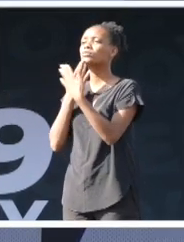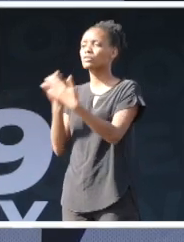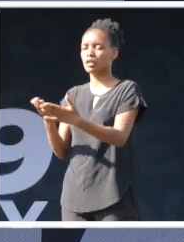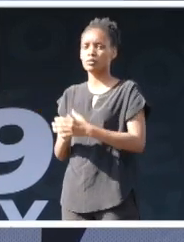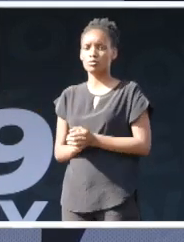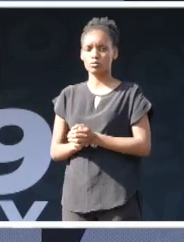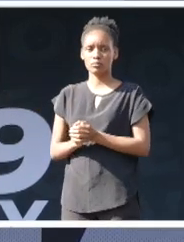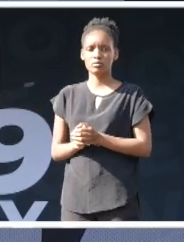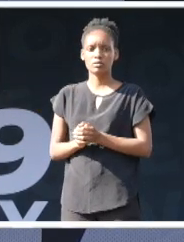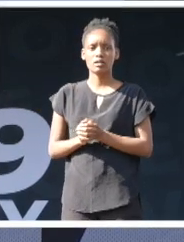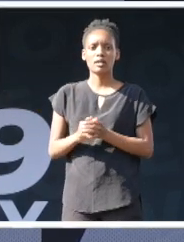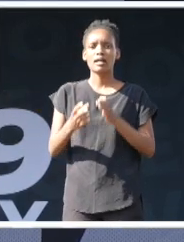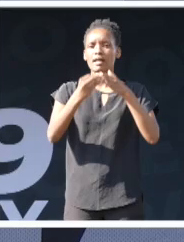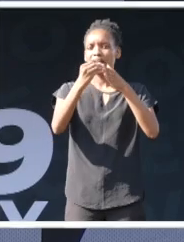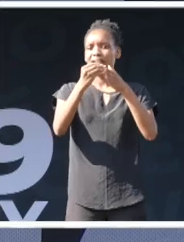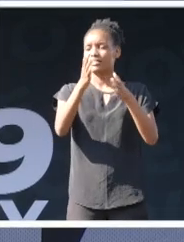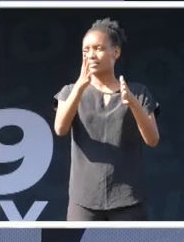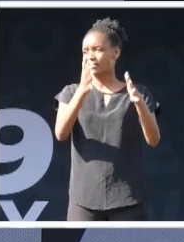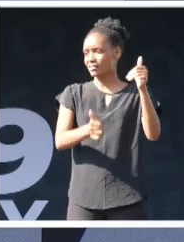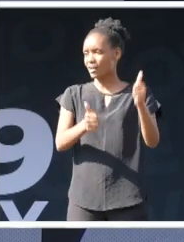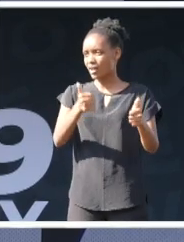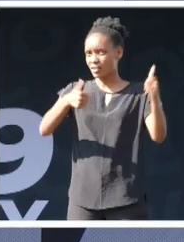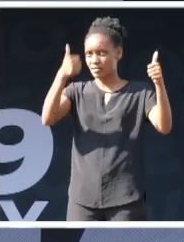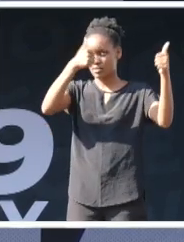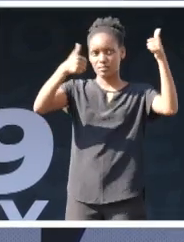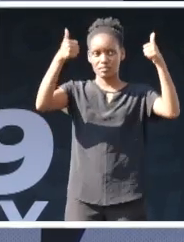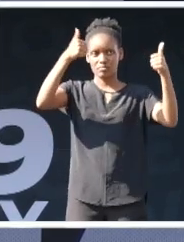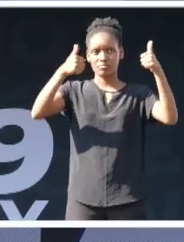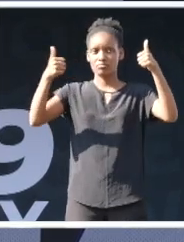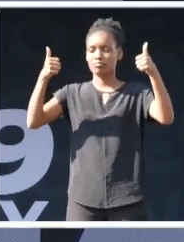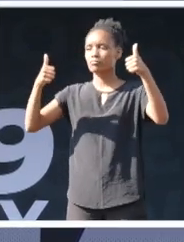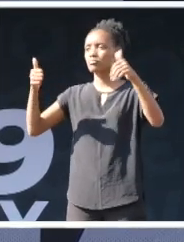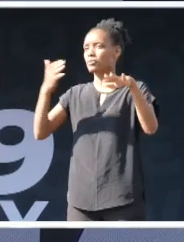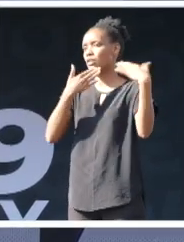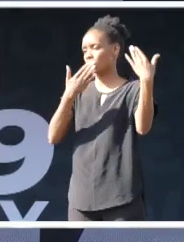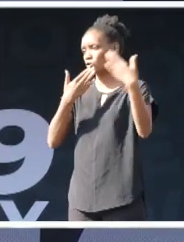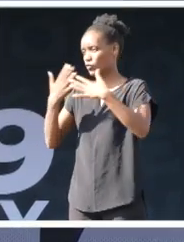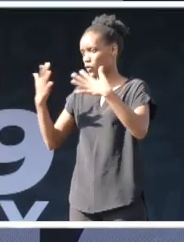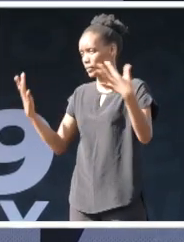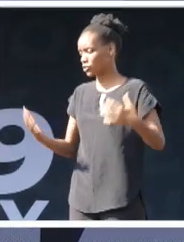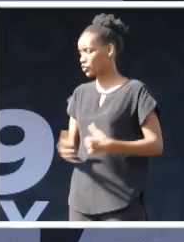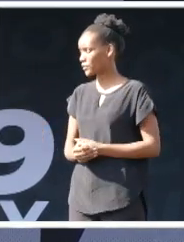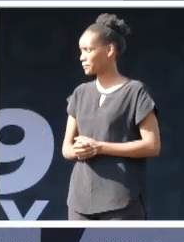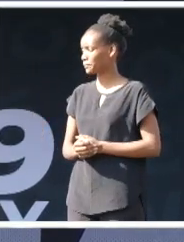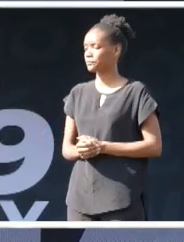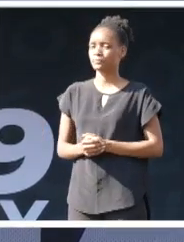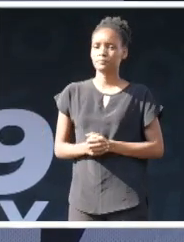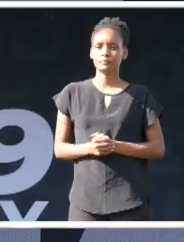all our leaders and candidates, thank you very much.